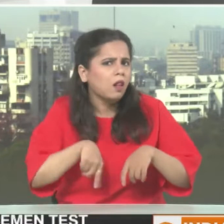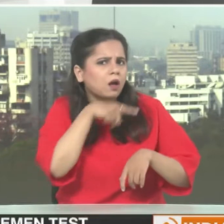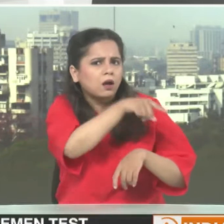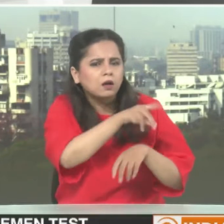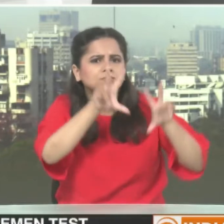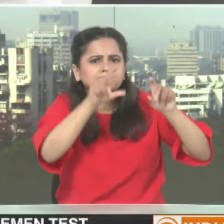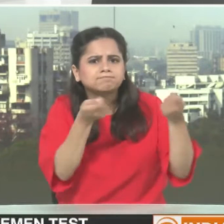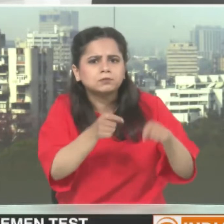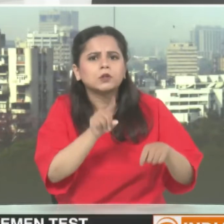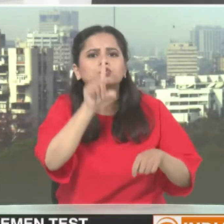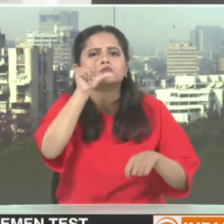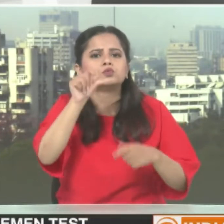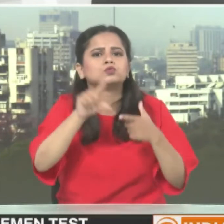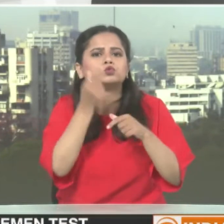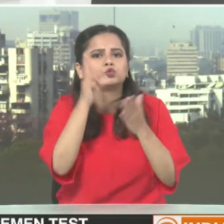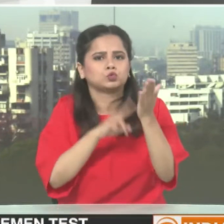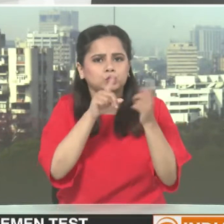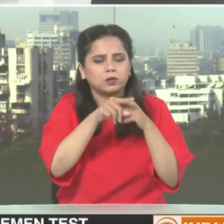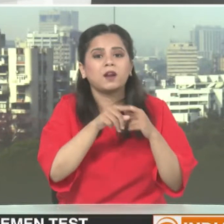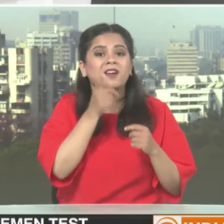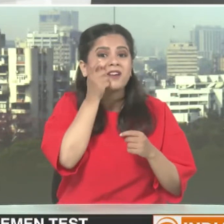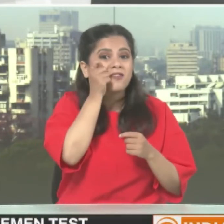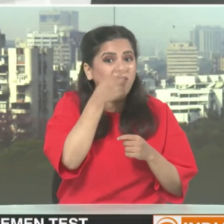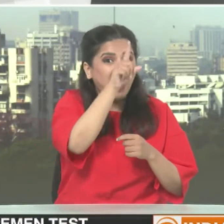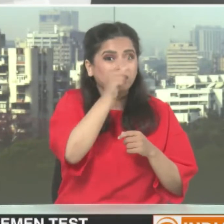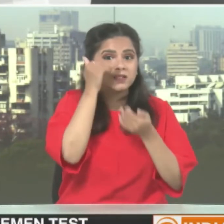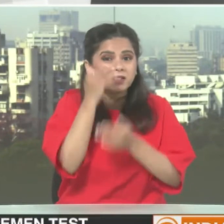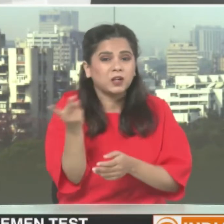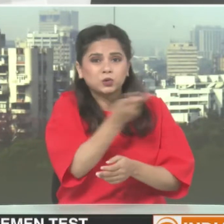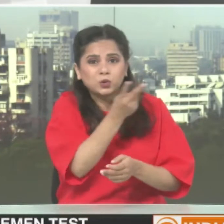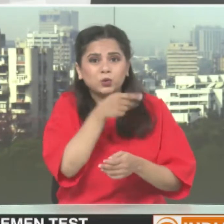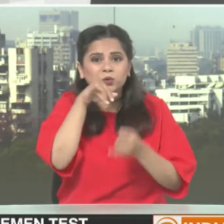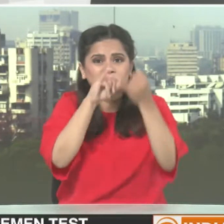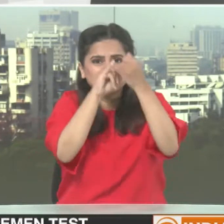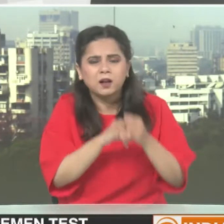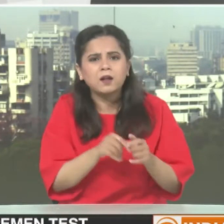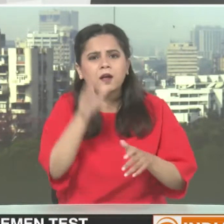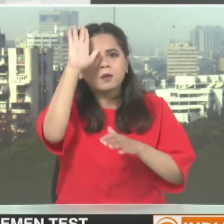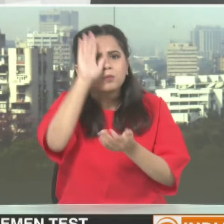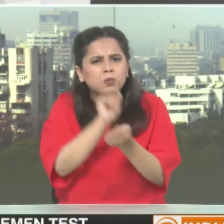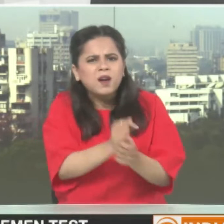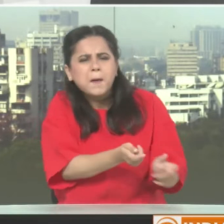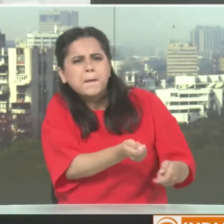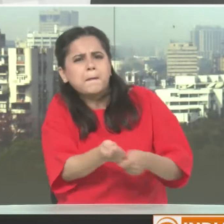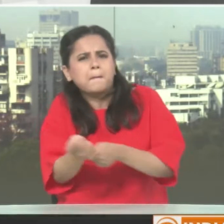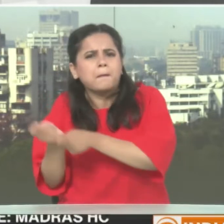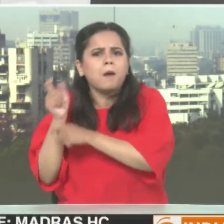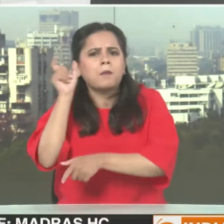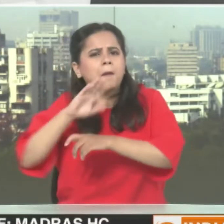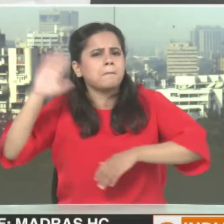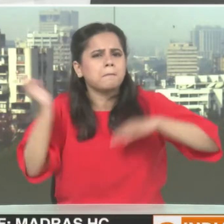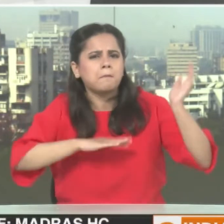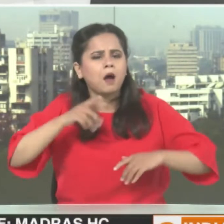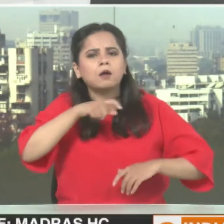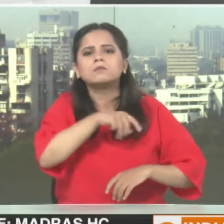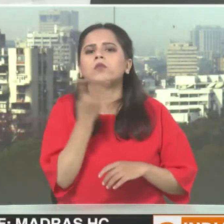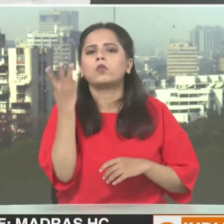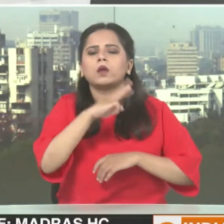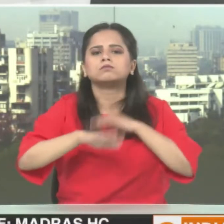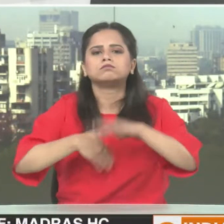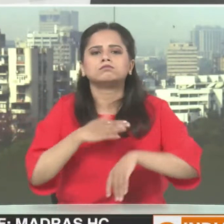June. The father-son duo was allegedly tortured during police custody, leading to their deaths 3 days